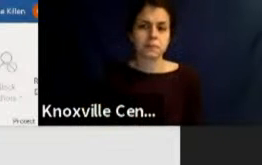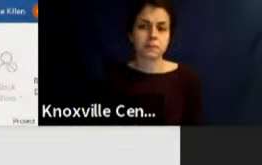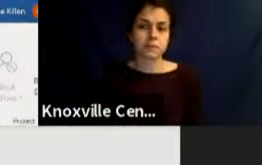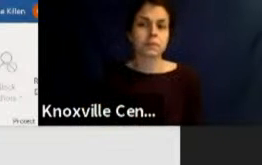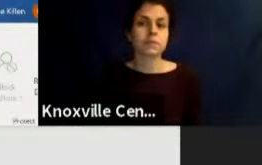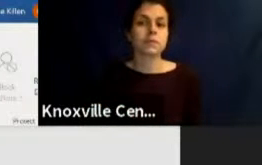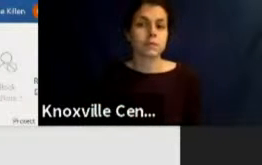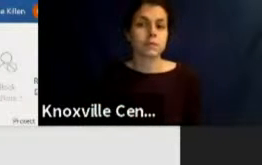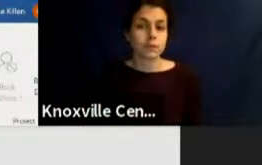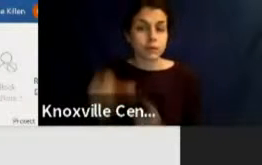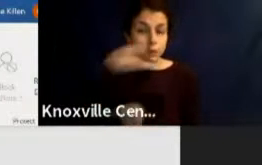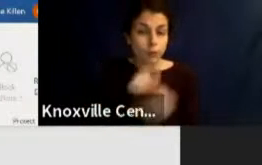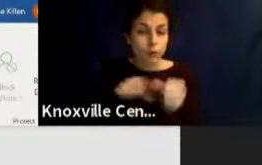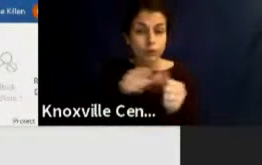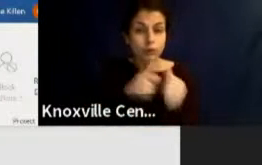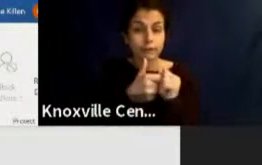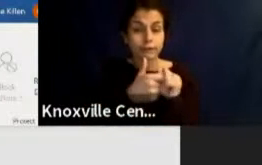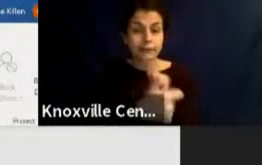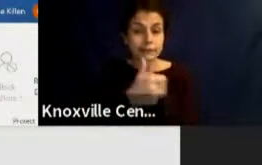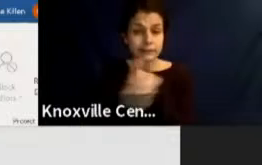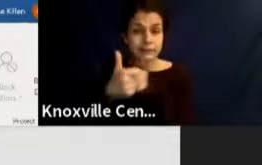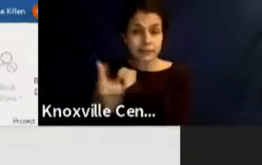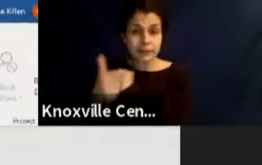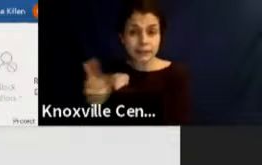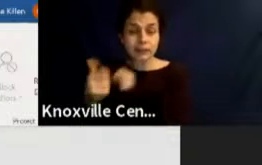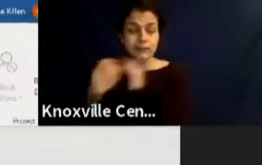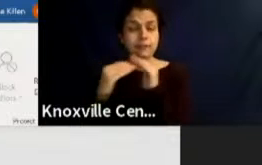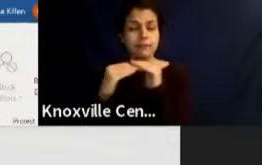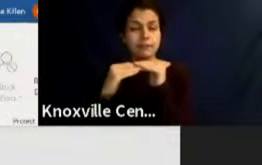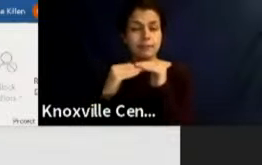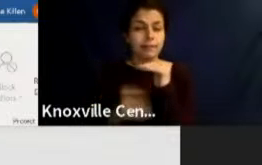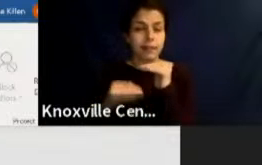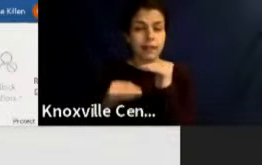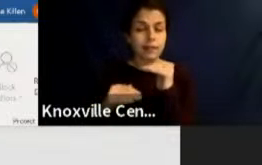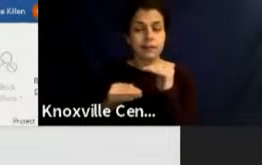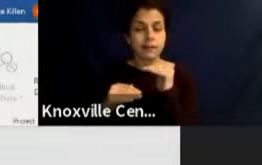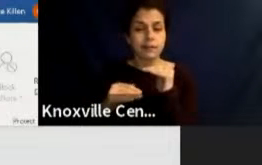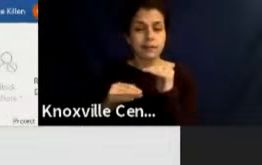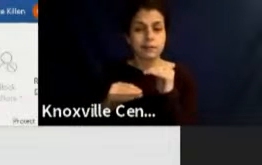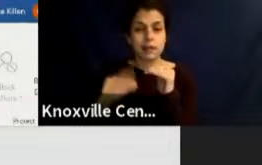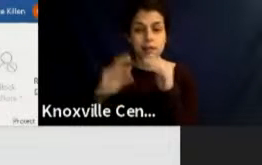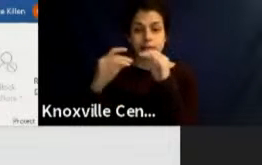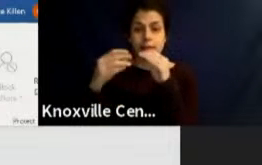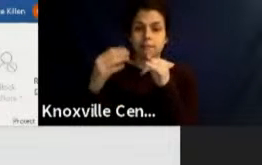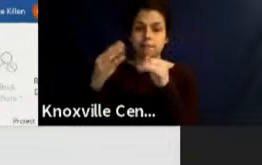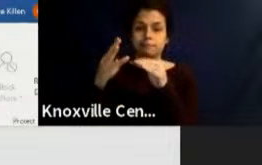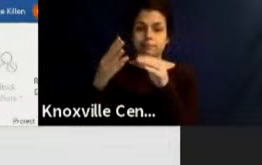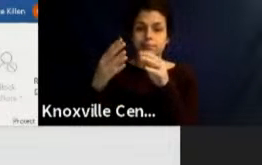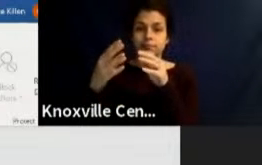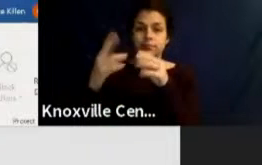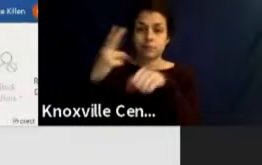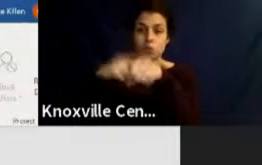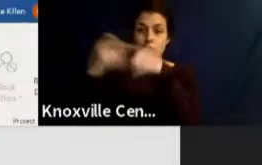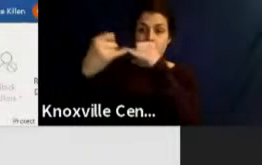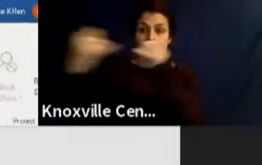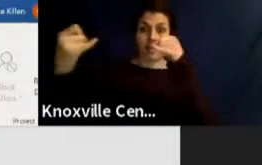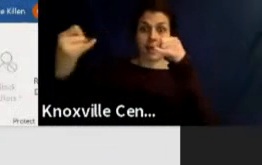social distancing at minus 20% from baseline,